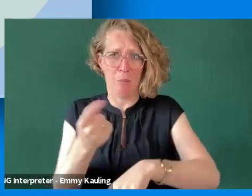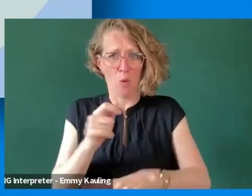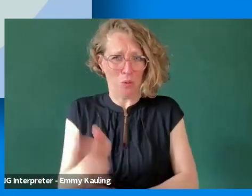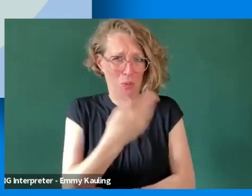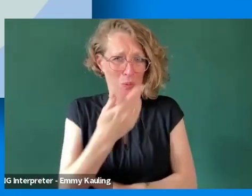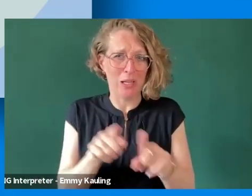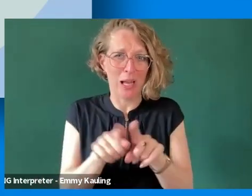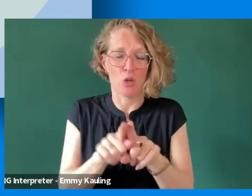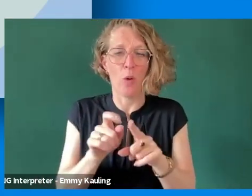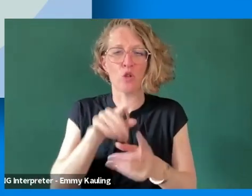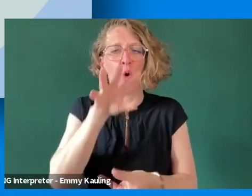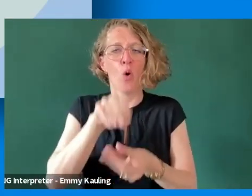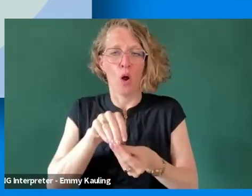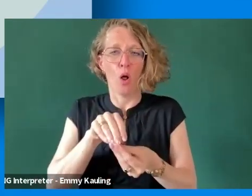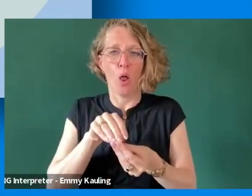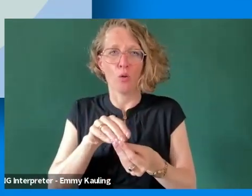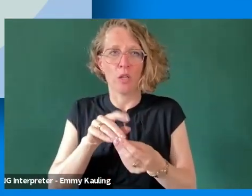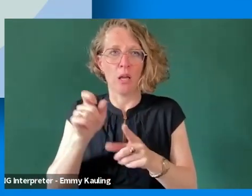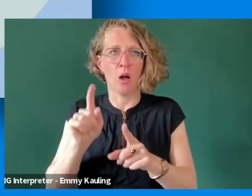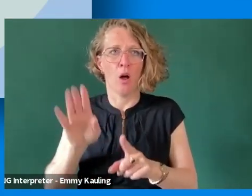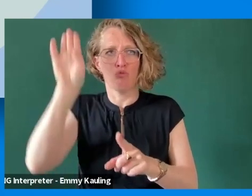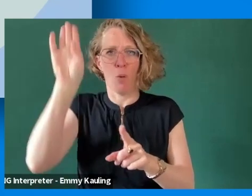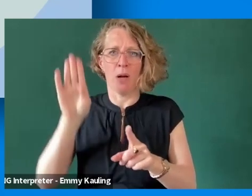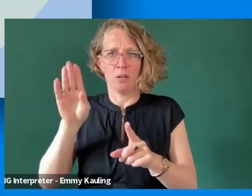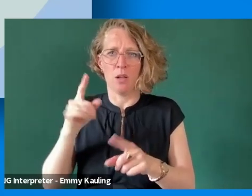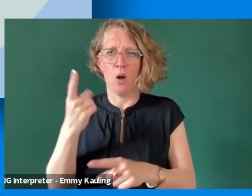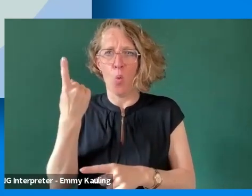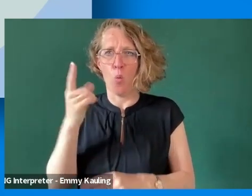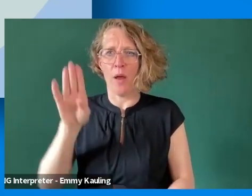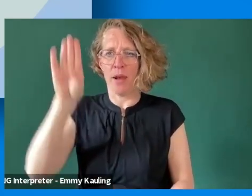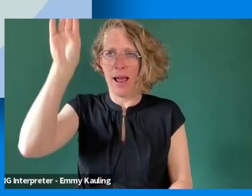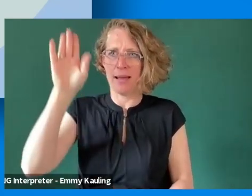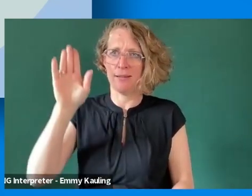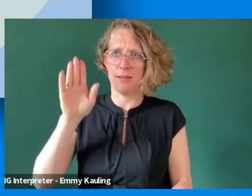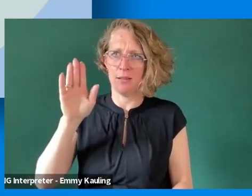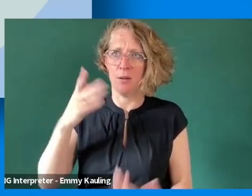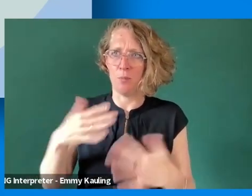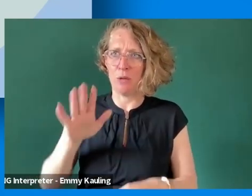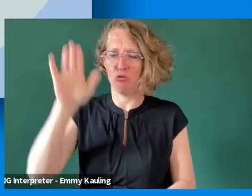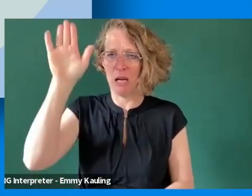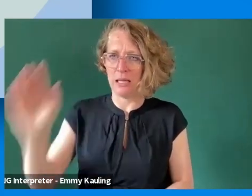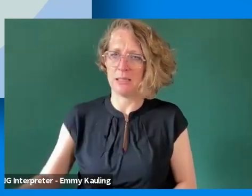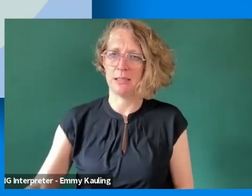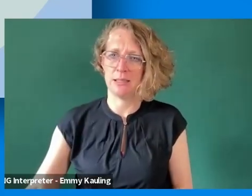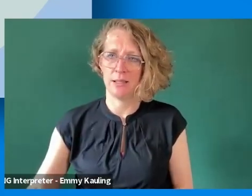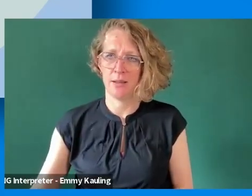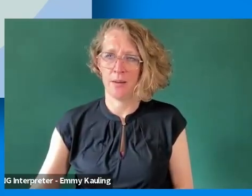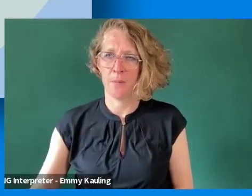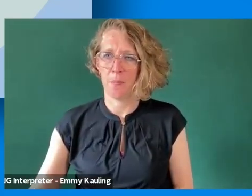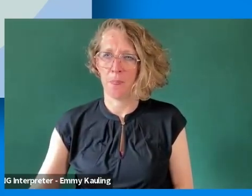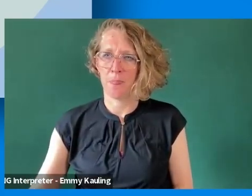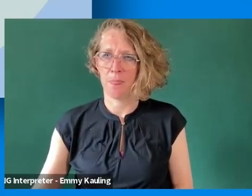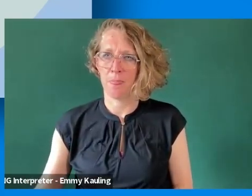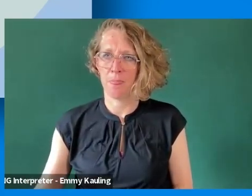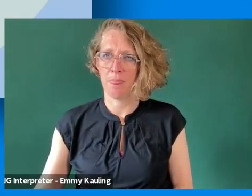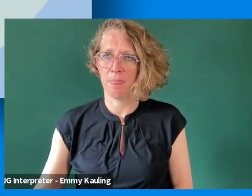I'll offer a closing comment and come to you, Steve. Robert, Yep. we do have one hand raised, so this is Okay. assuming that